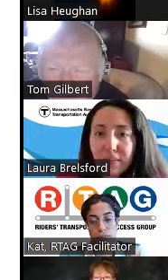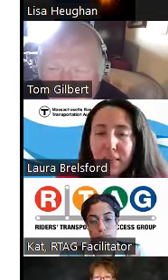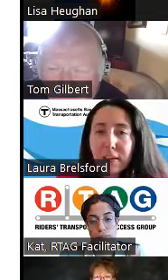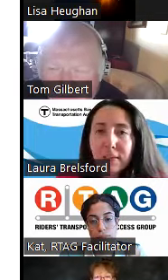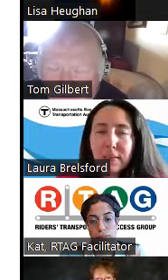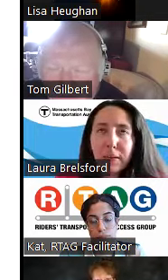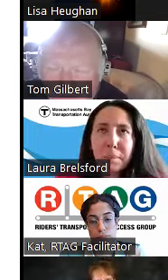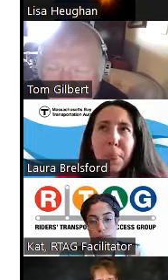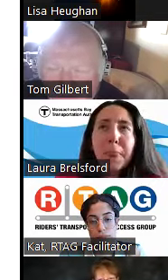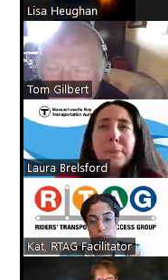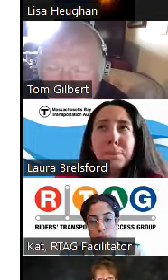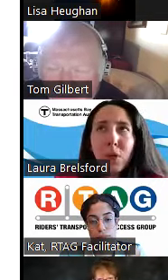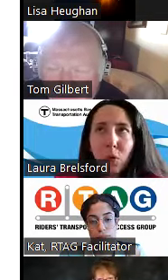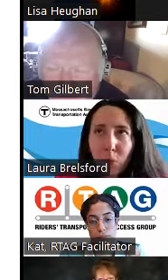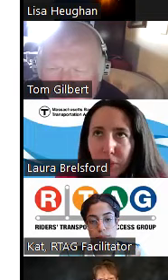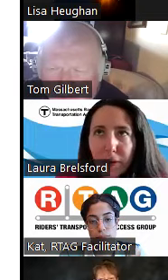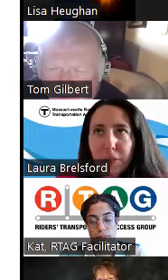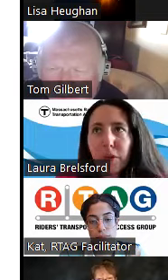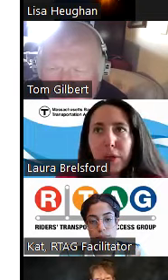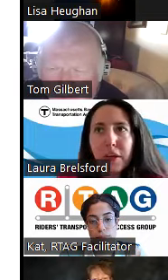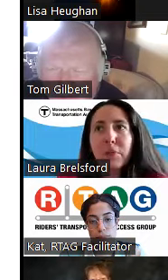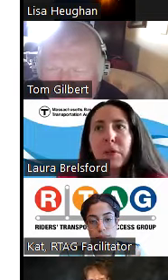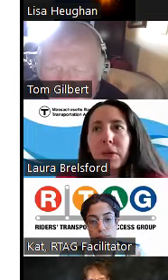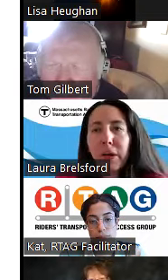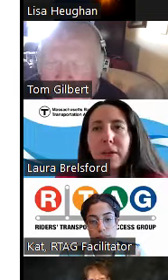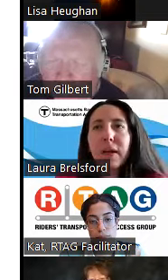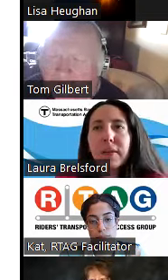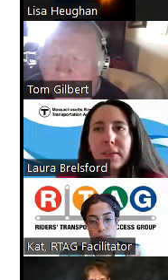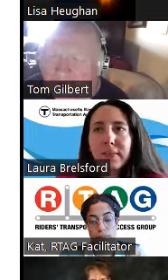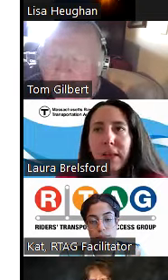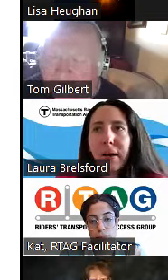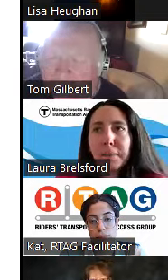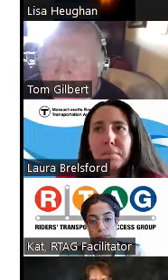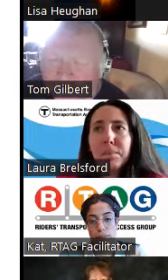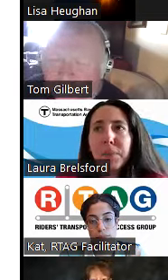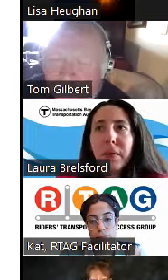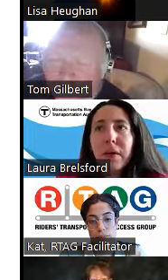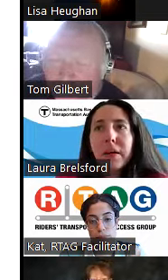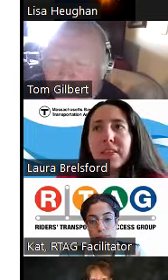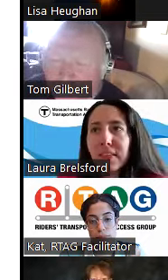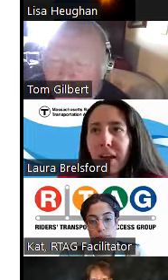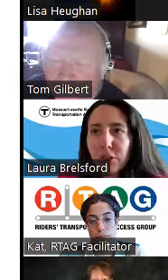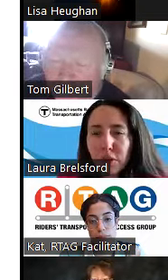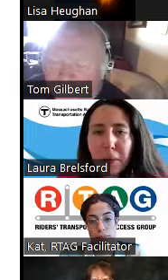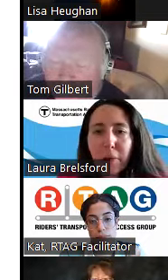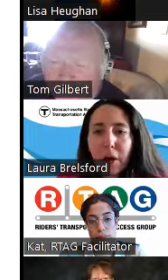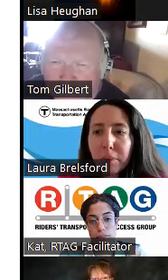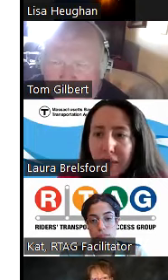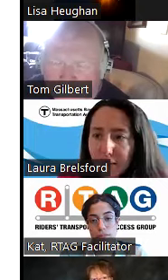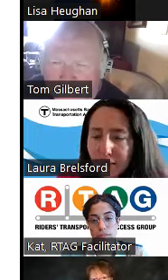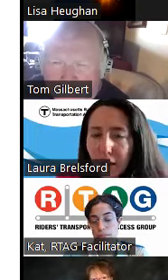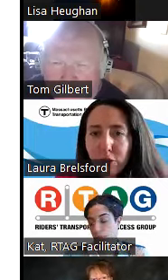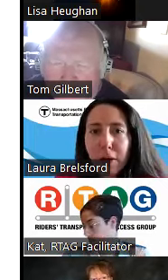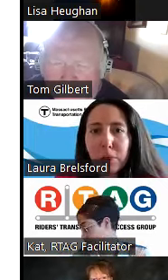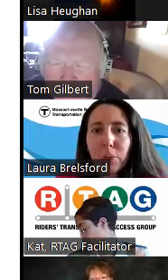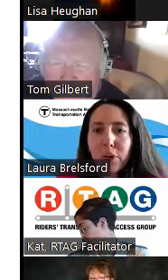feed into this. One thing I think we are really recognizing is that it's not just about our